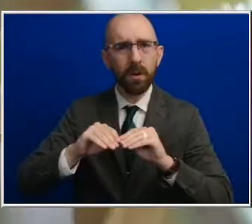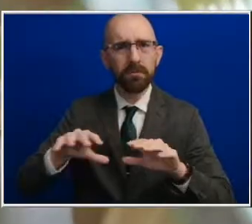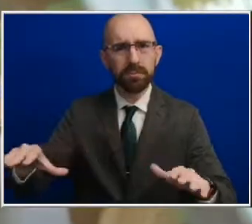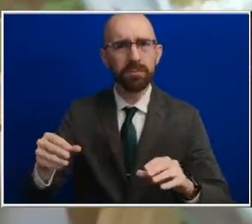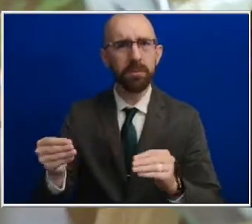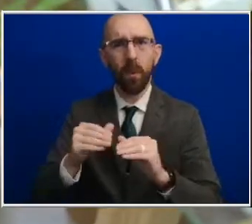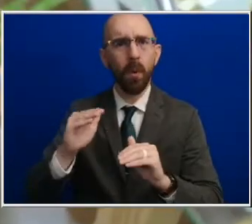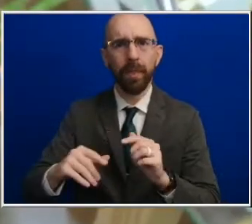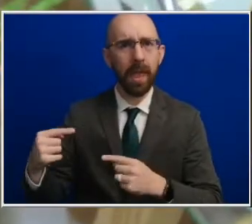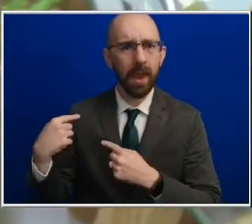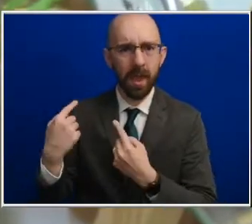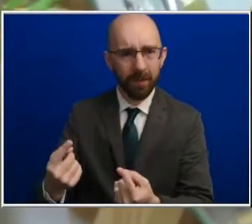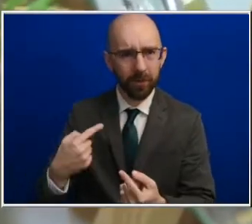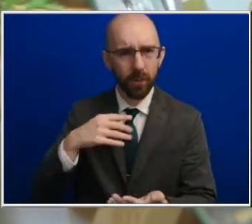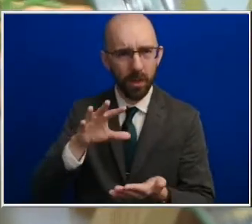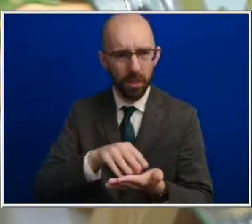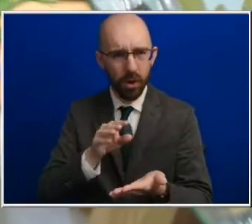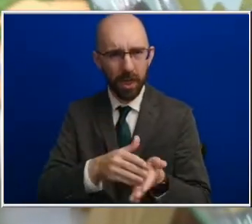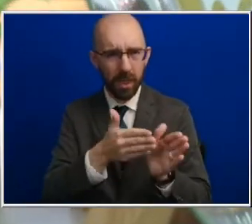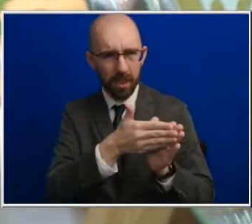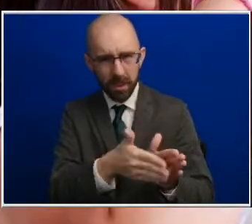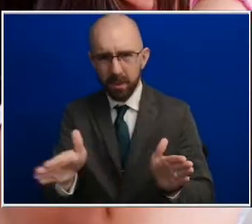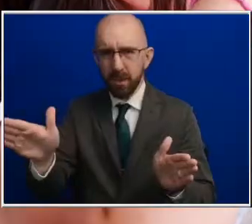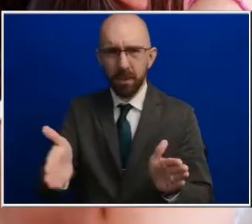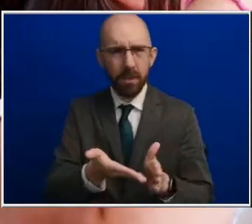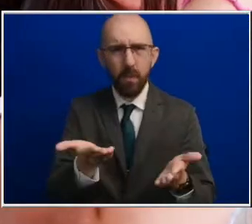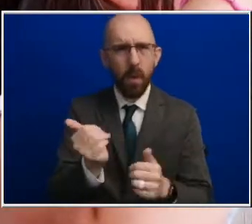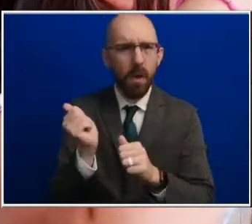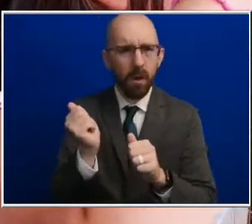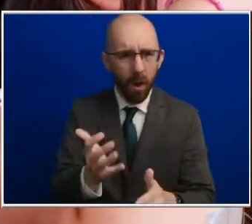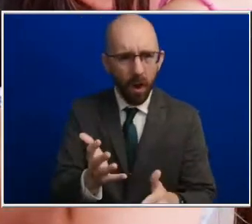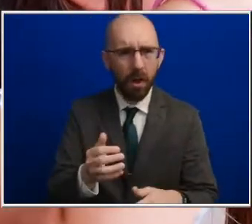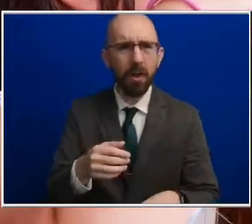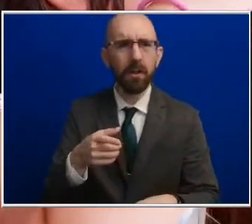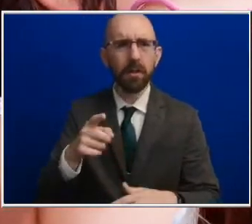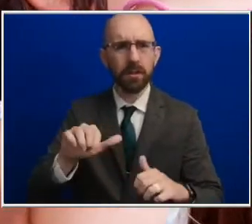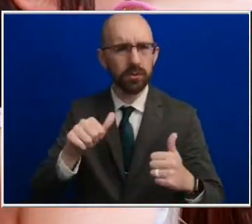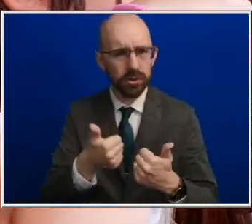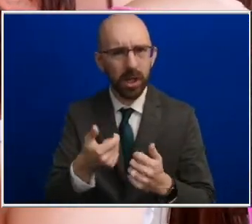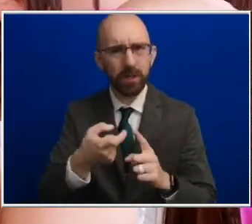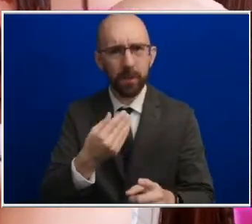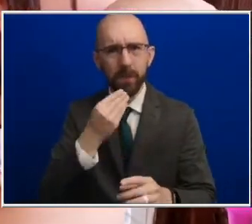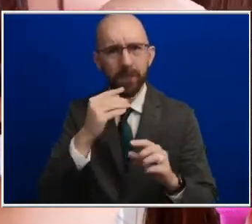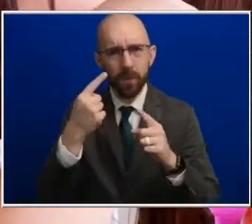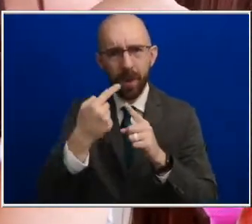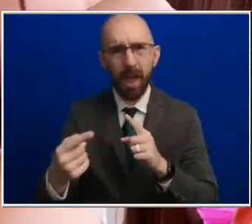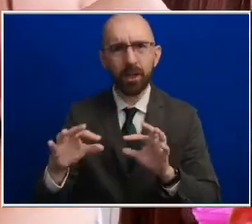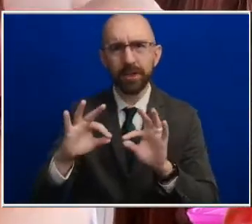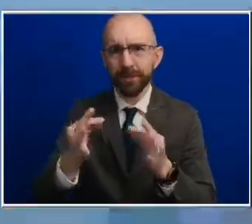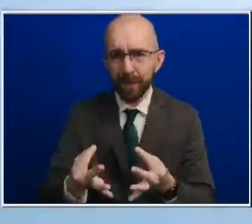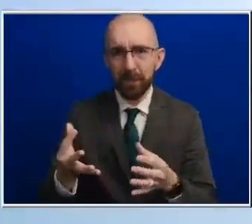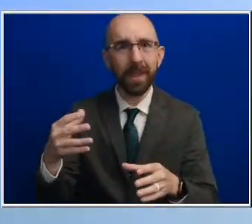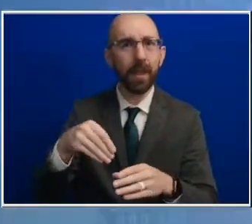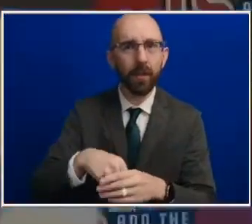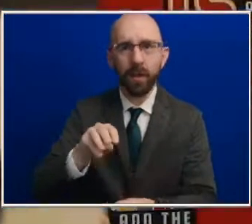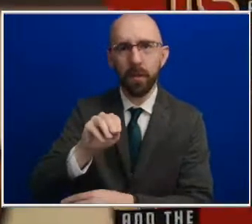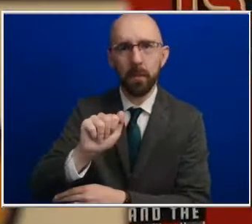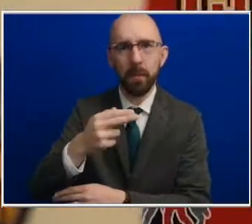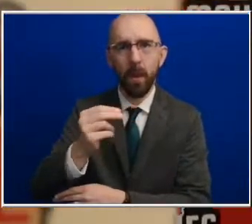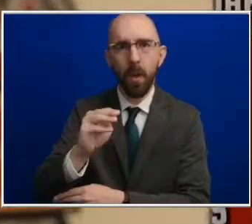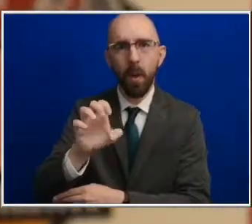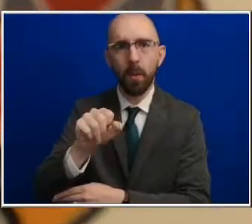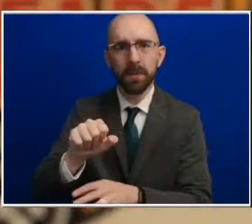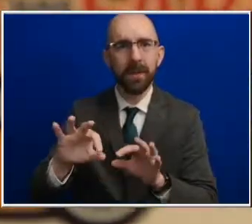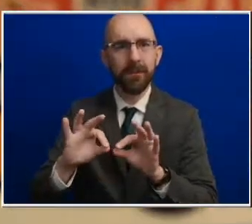and learning the challenges faced by the food allergy families, including the Mahomes family. Their foundation, 15